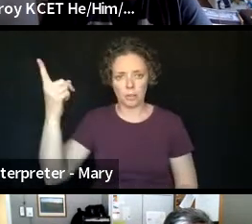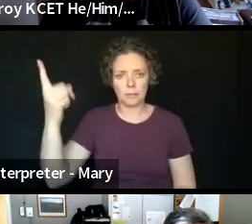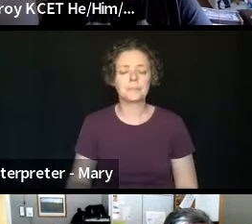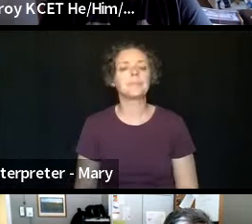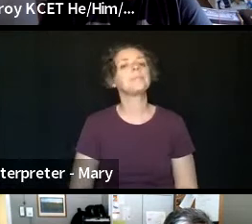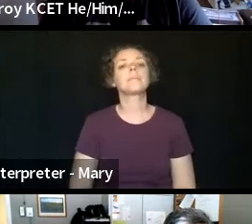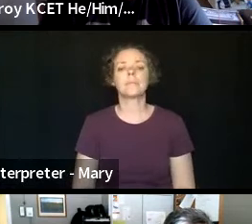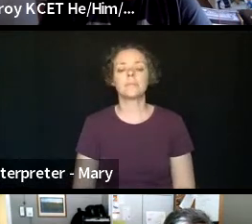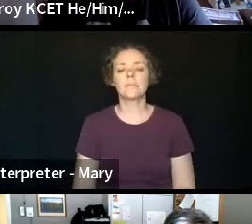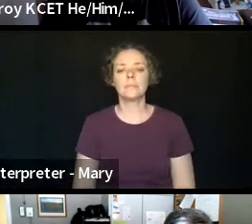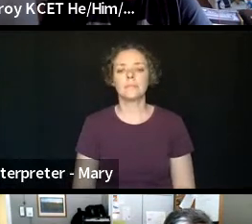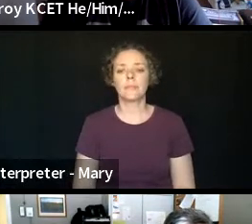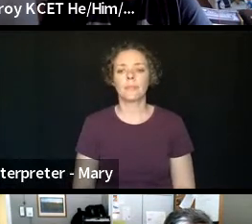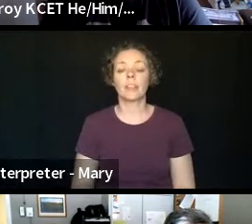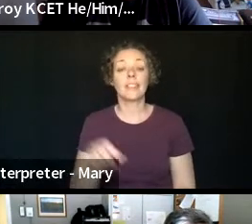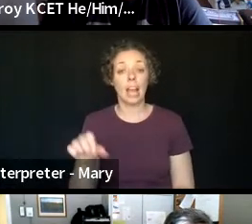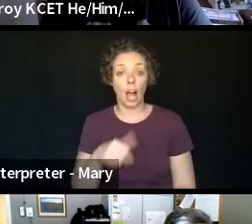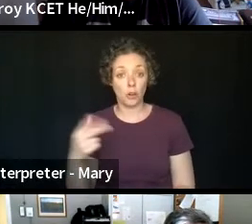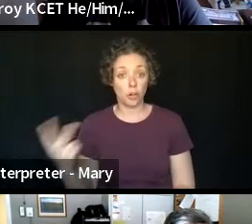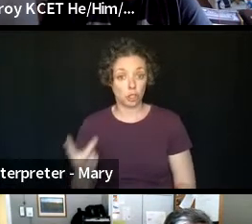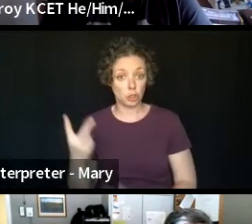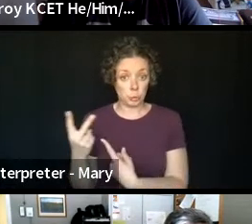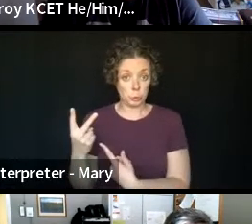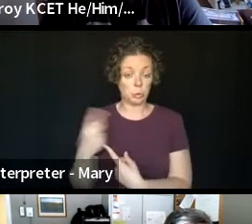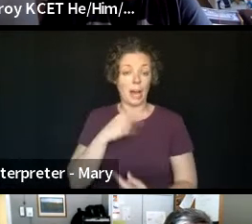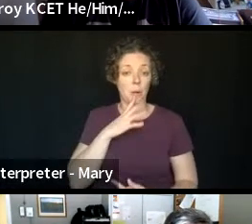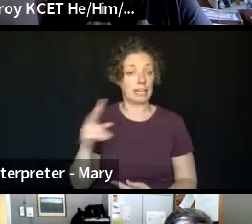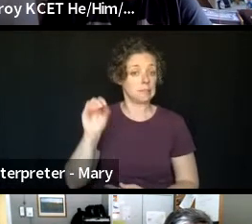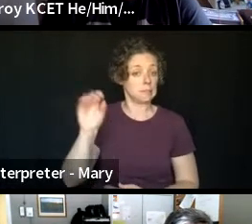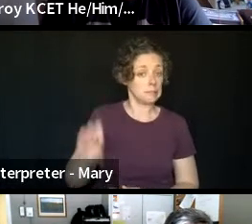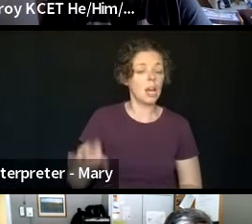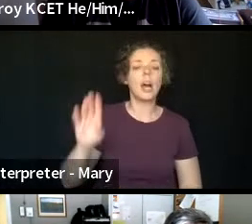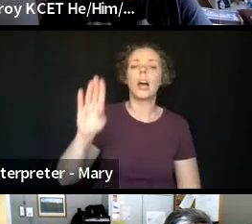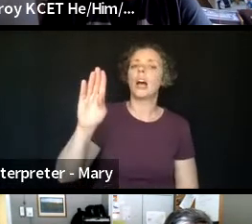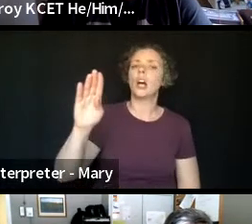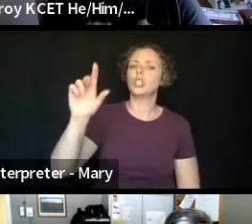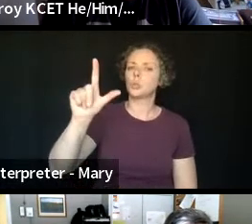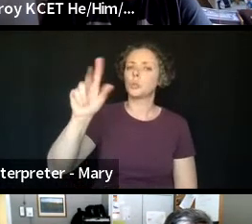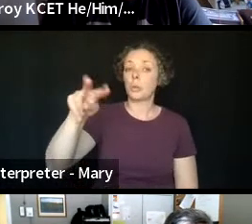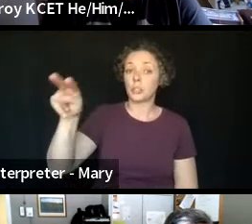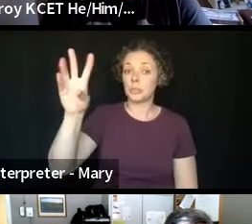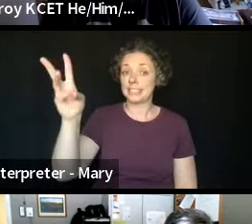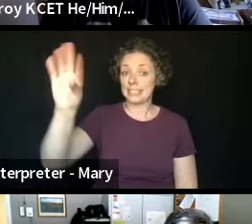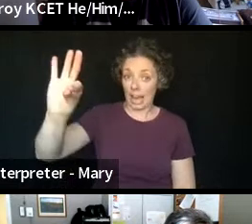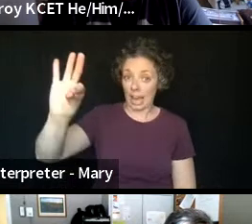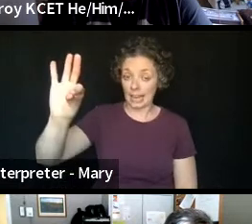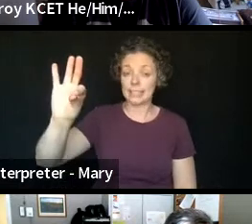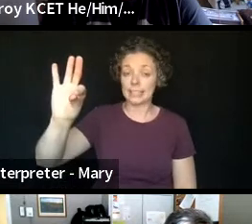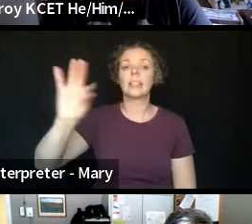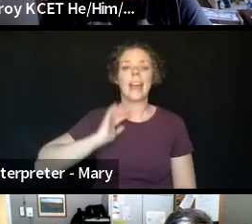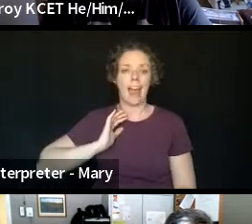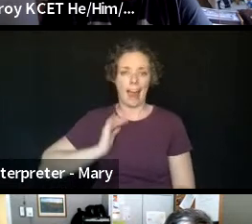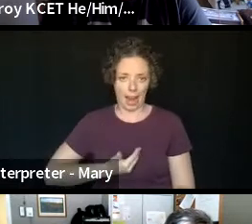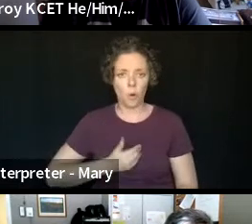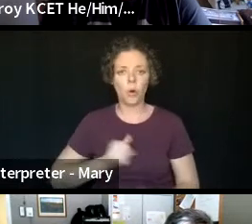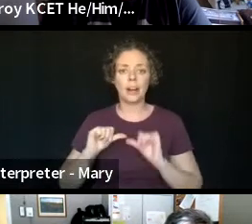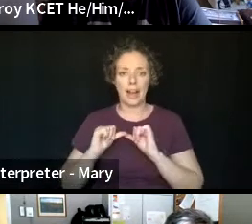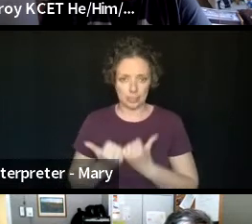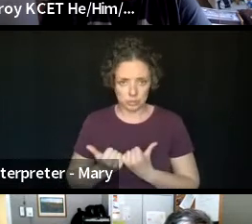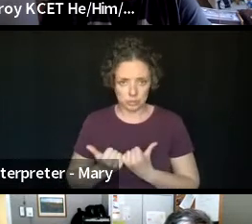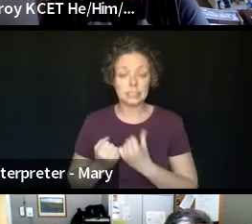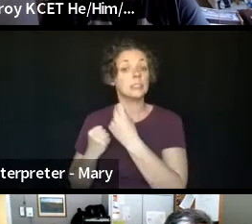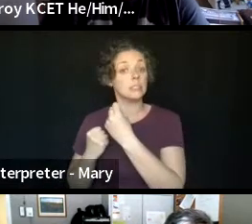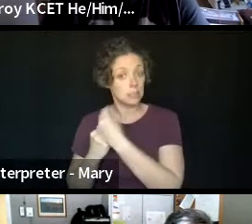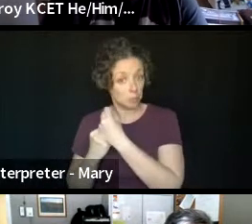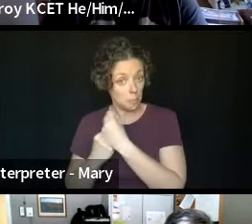the other two that I will mention is House Bill 2269. It's a bill that our agency supported